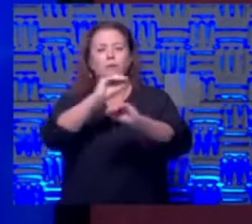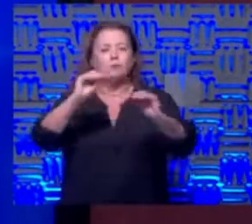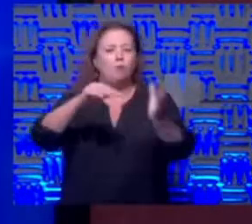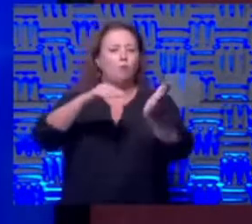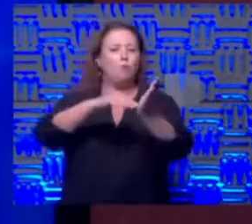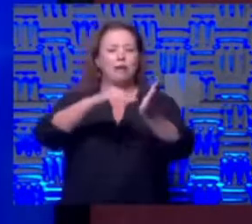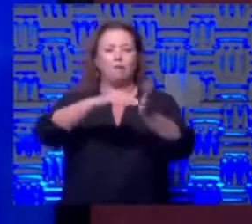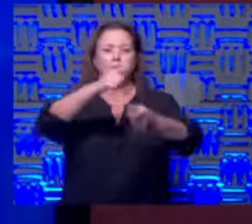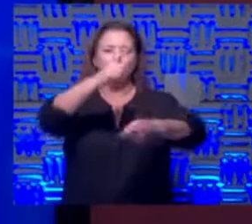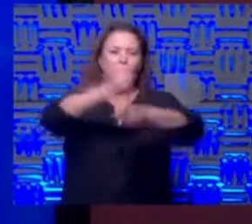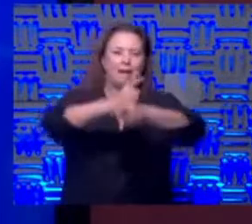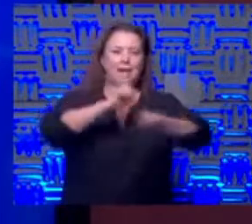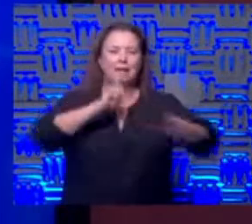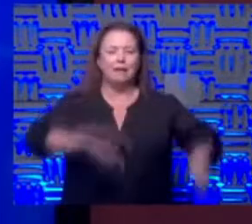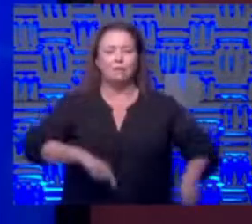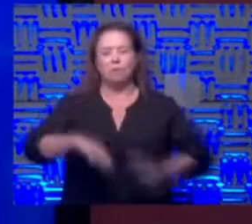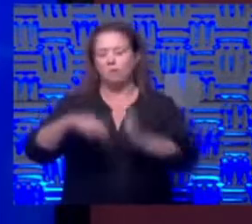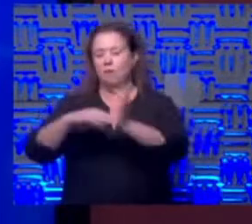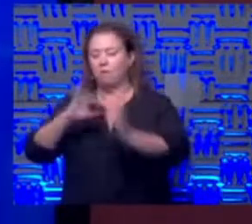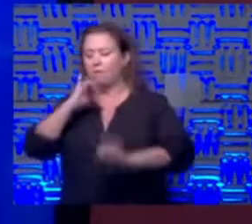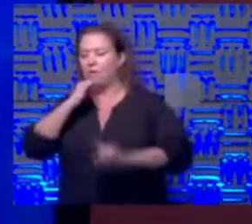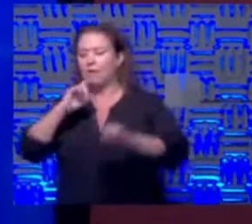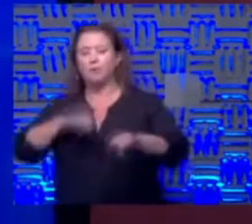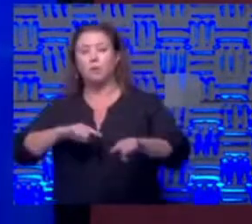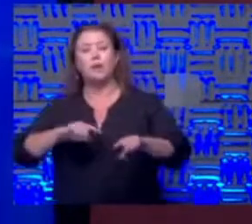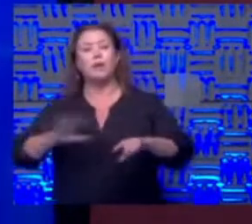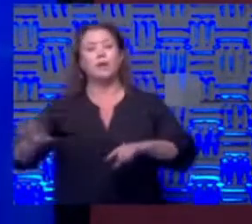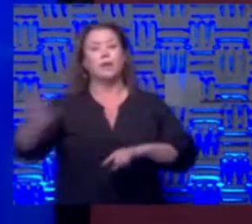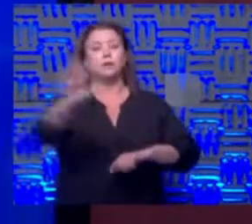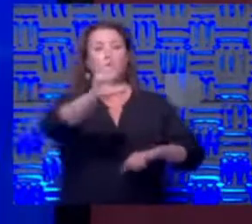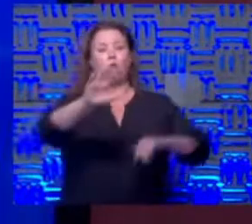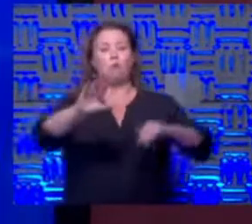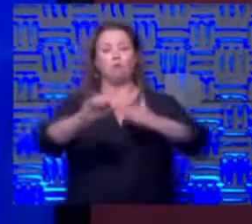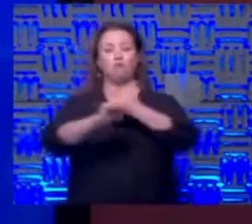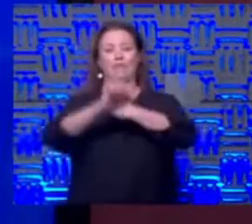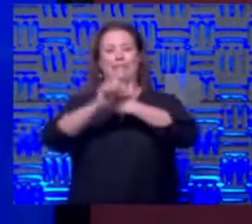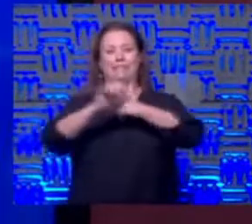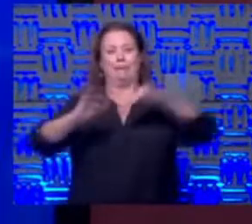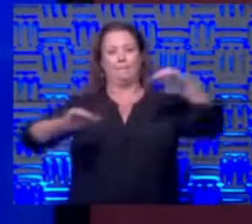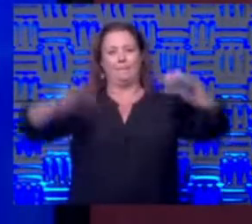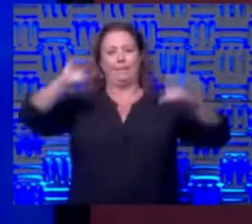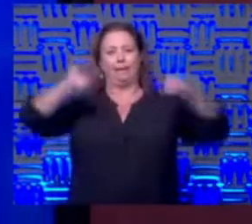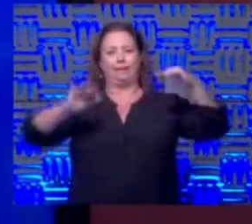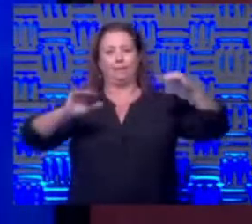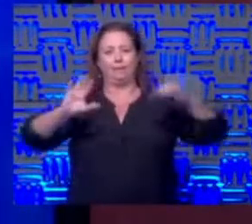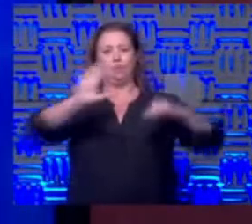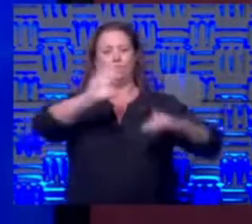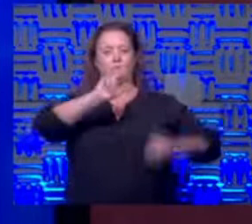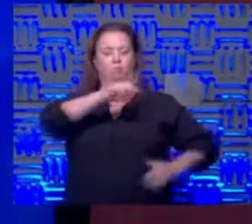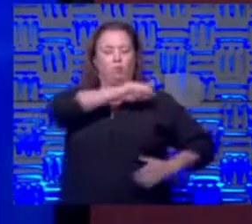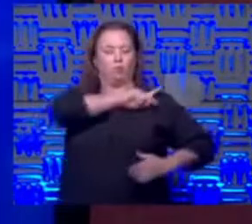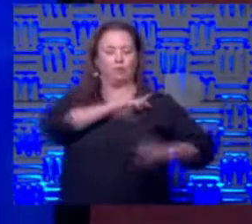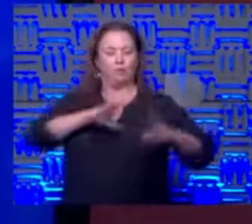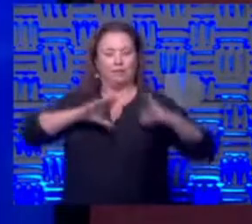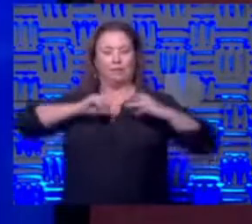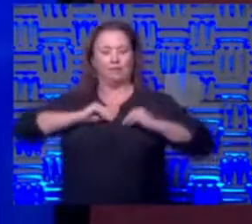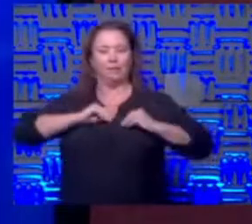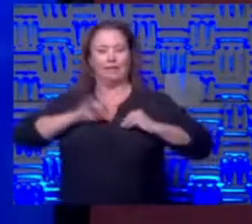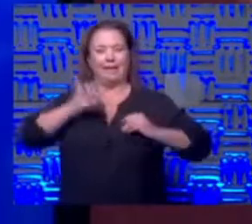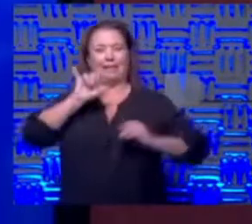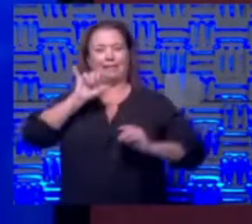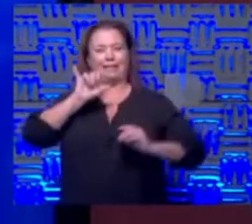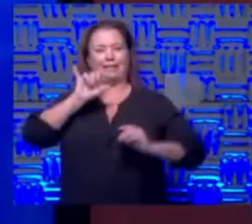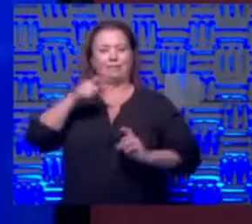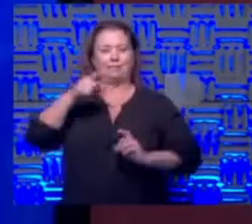wrong answer. It's a balance of risk that each person has to personally handle on their own. And I think that's part of the